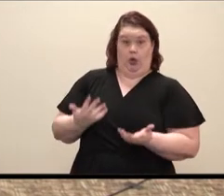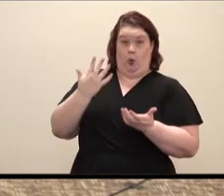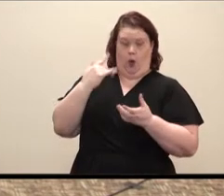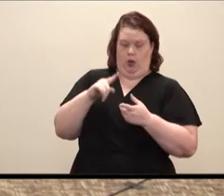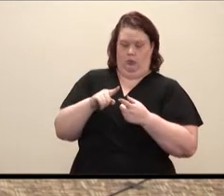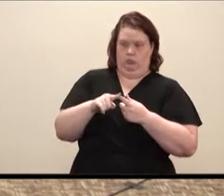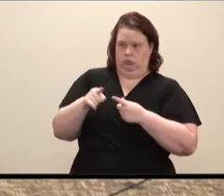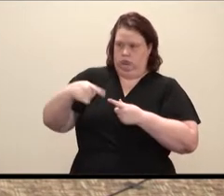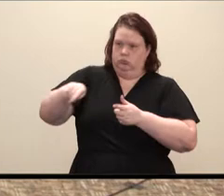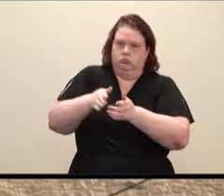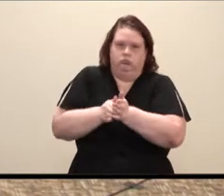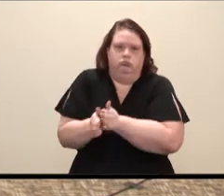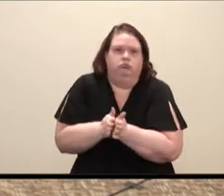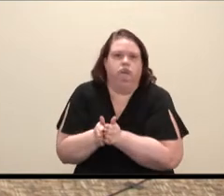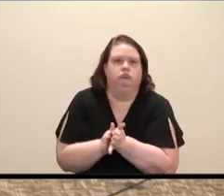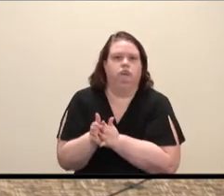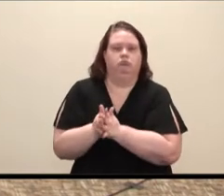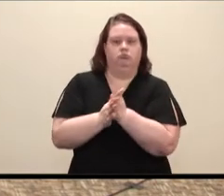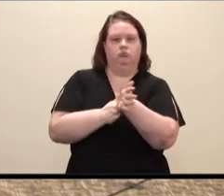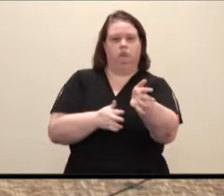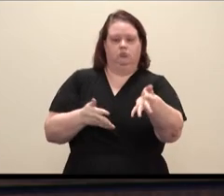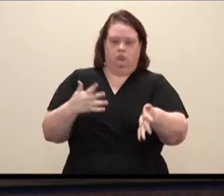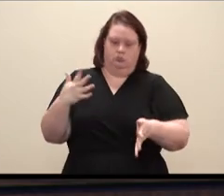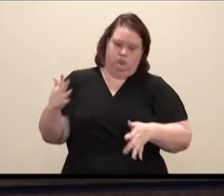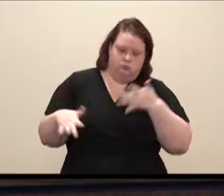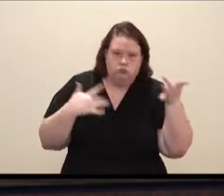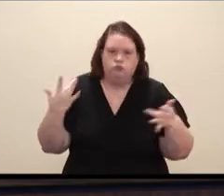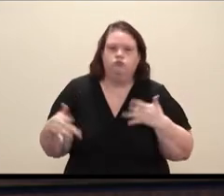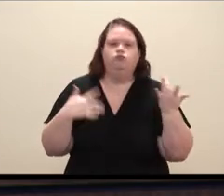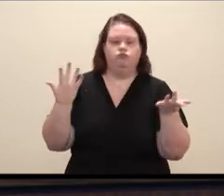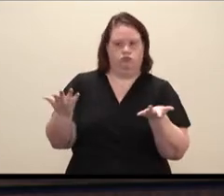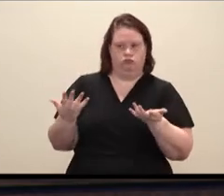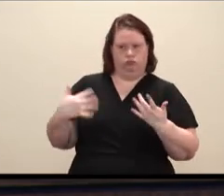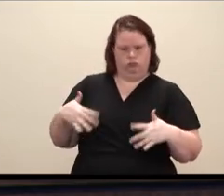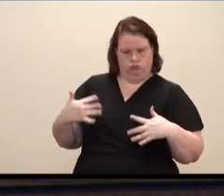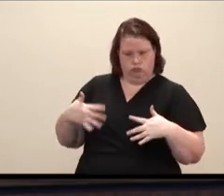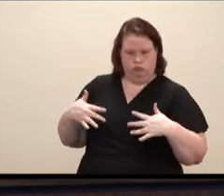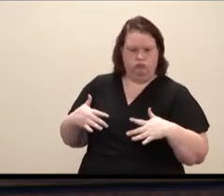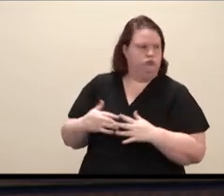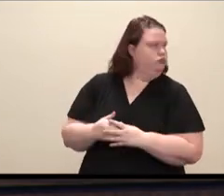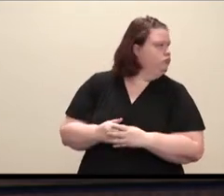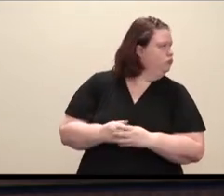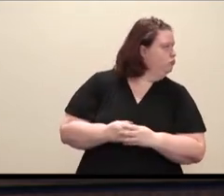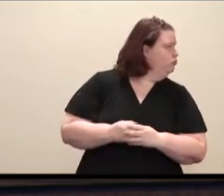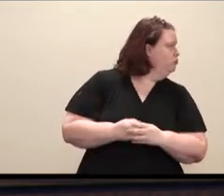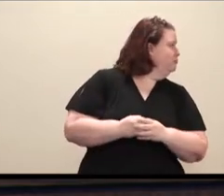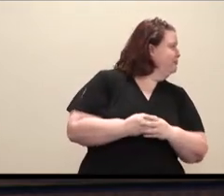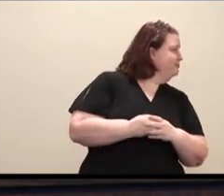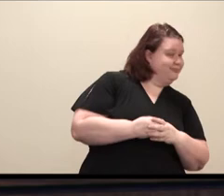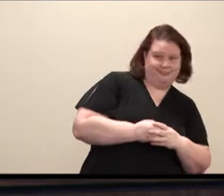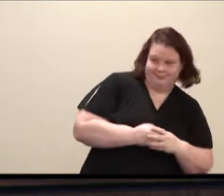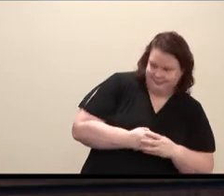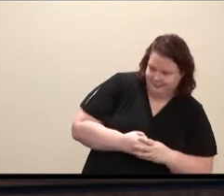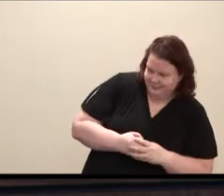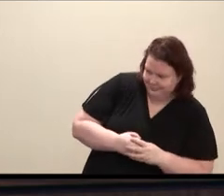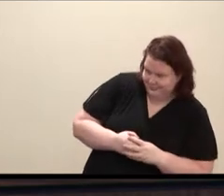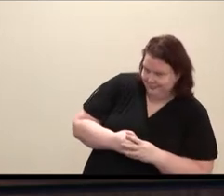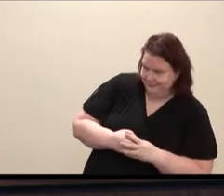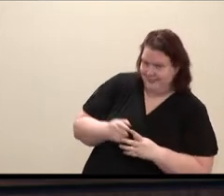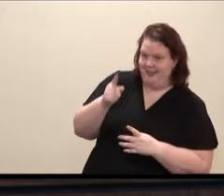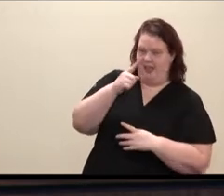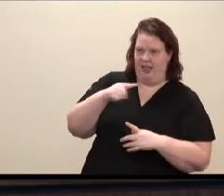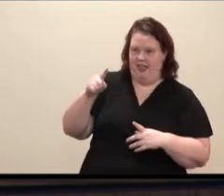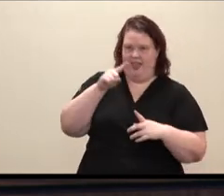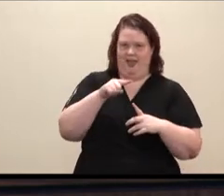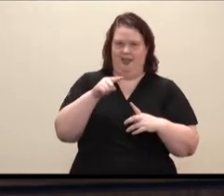still and the enthusiasm that I really saw people sharing, you know, as they reimagined